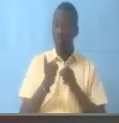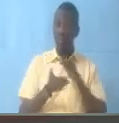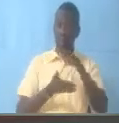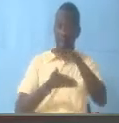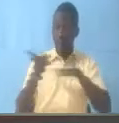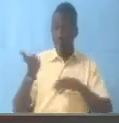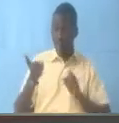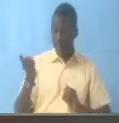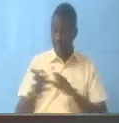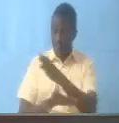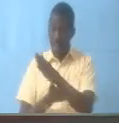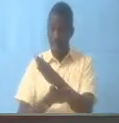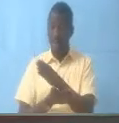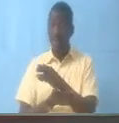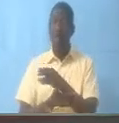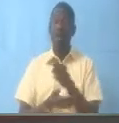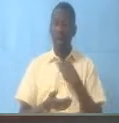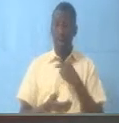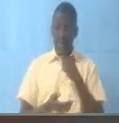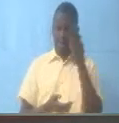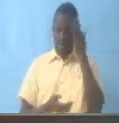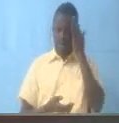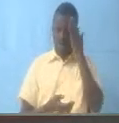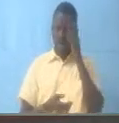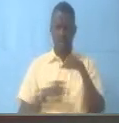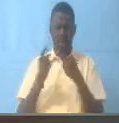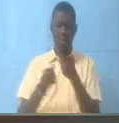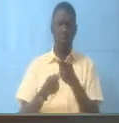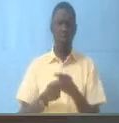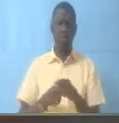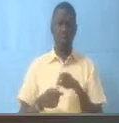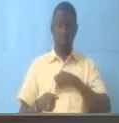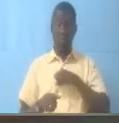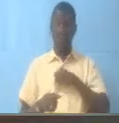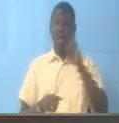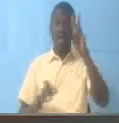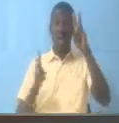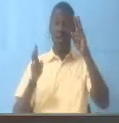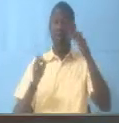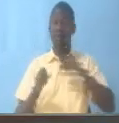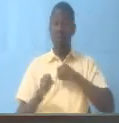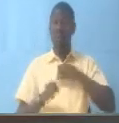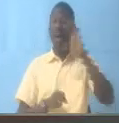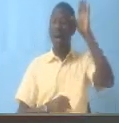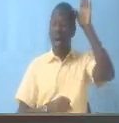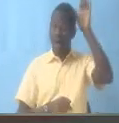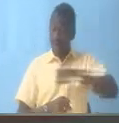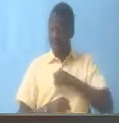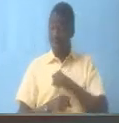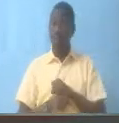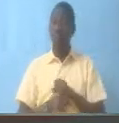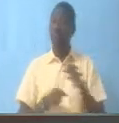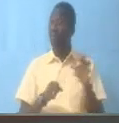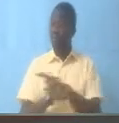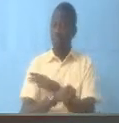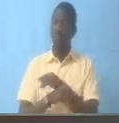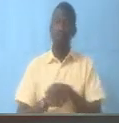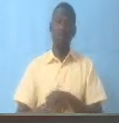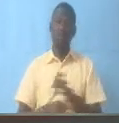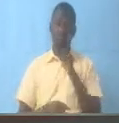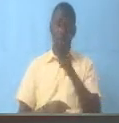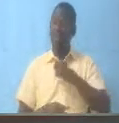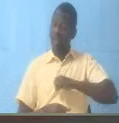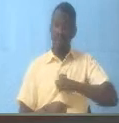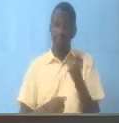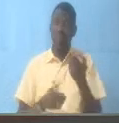nag ci cabinet paper bi di kayit boobu nga xam ne moom lañ bind ci pencu ministre yi ne daal xëtt yelleef la jàpp nit ñi